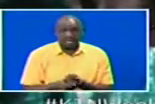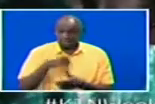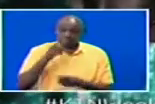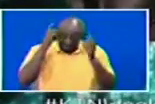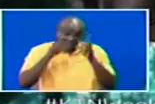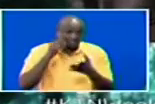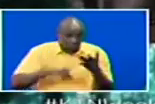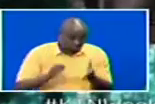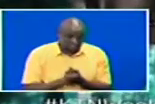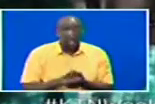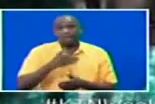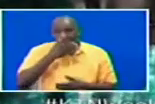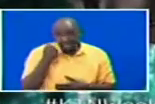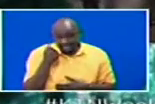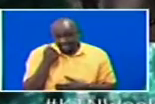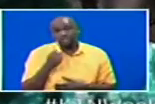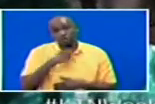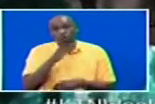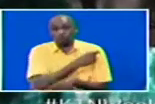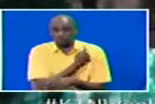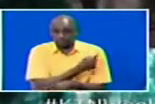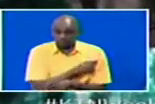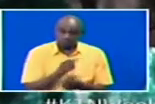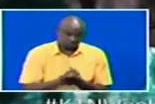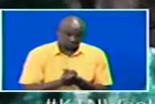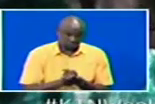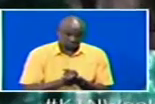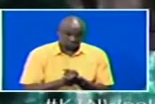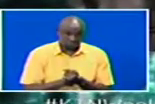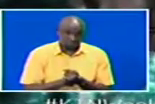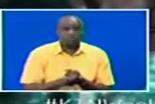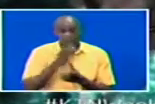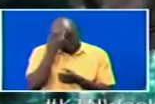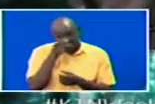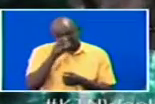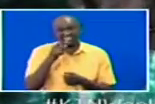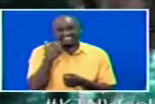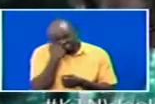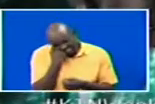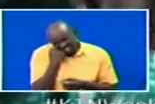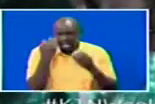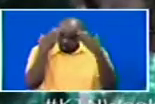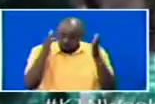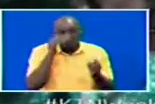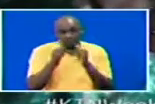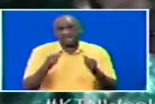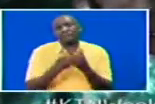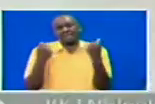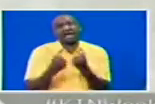akaamua afadhali niende hospitali ndio niangaliwe kwa sababu ugonjwa inamshika kwa